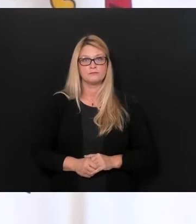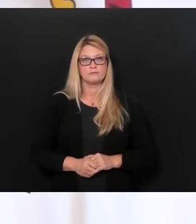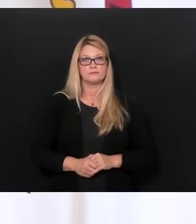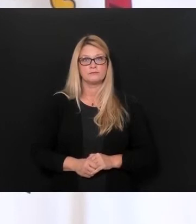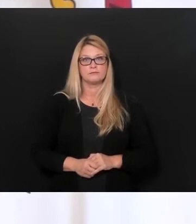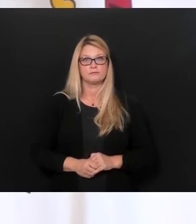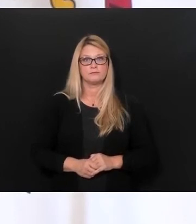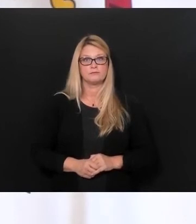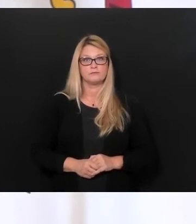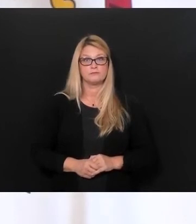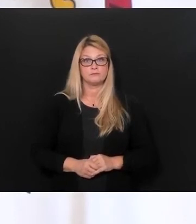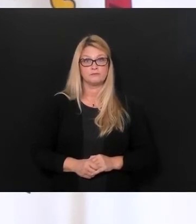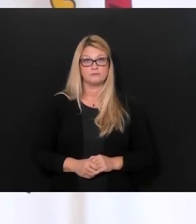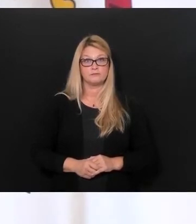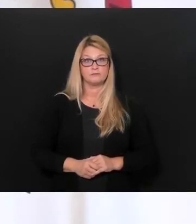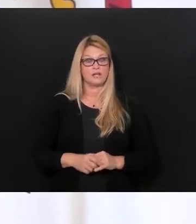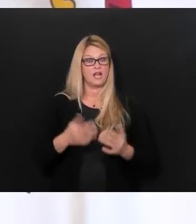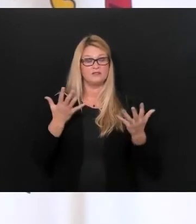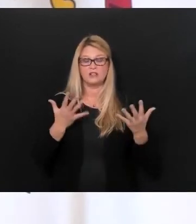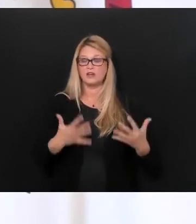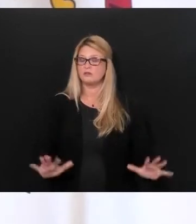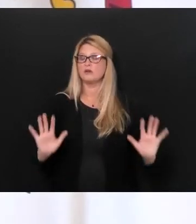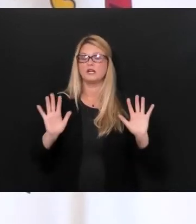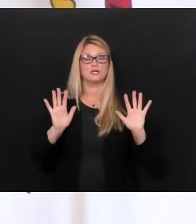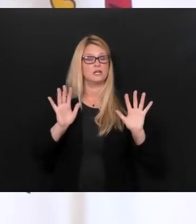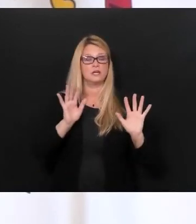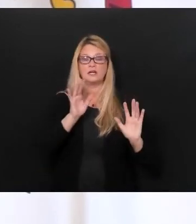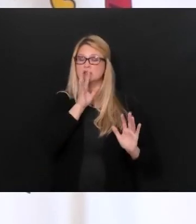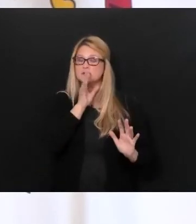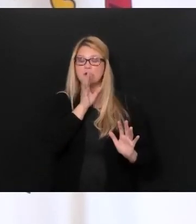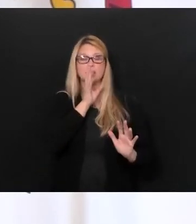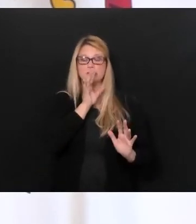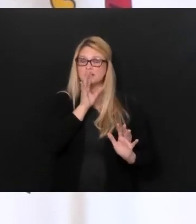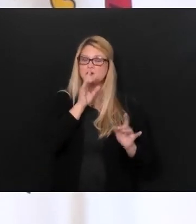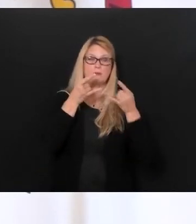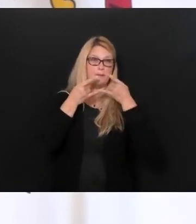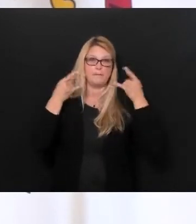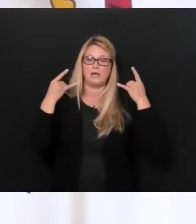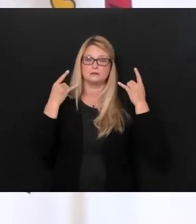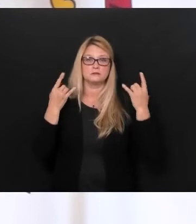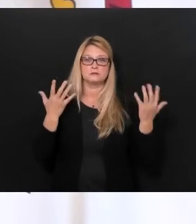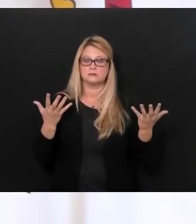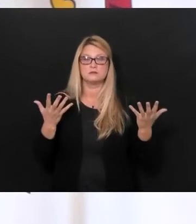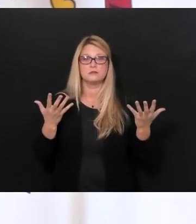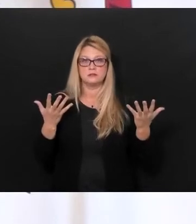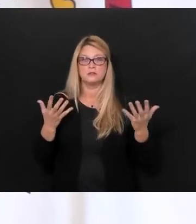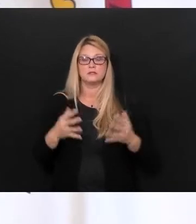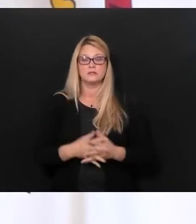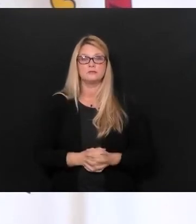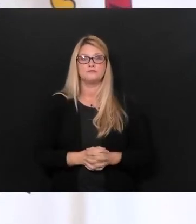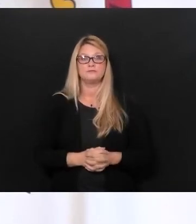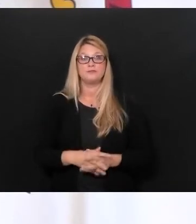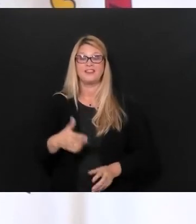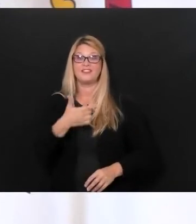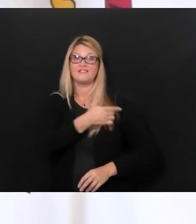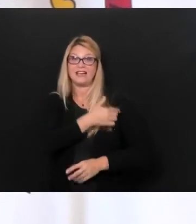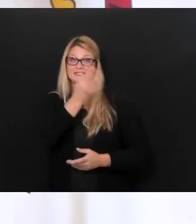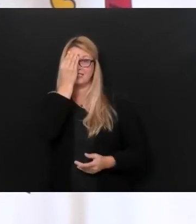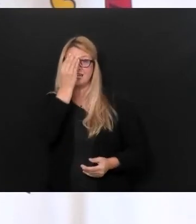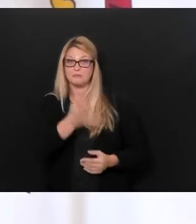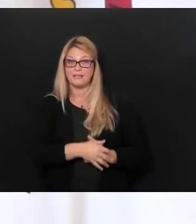I've said enough about face coverings. I've said it until I'm blue-green. As far as the vaccine